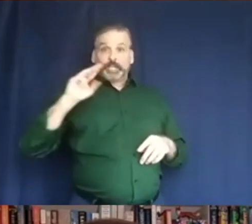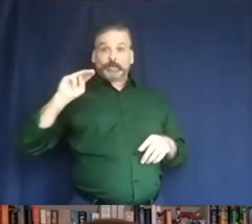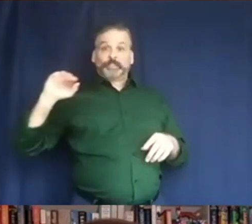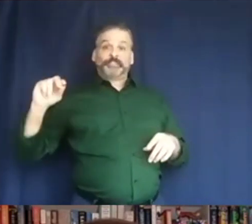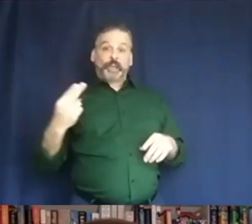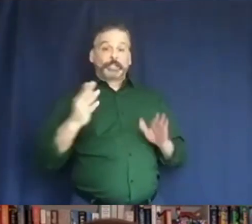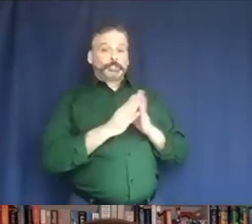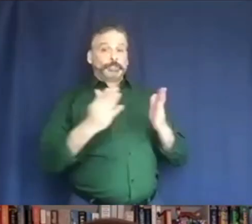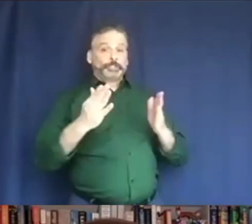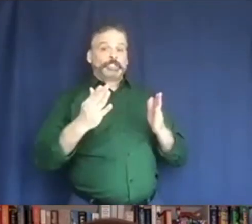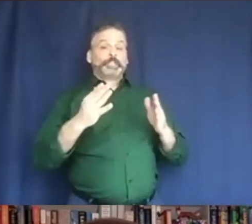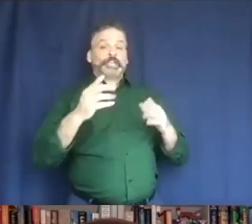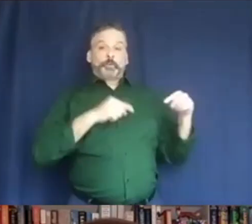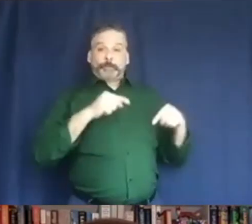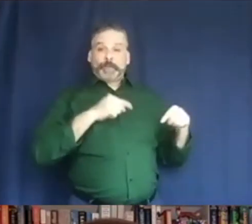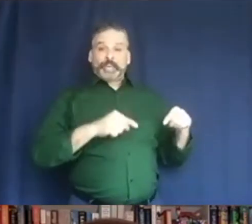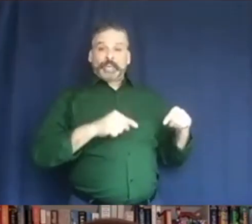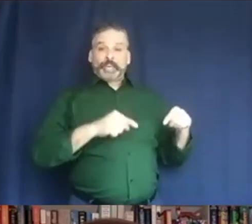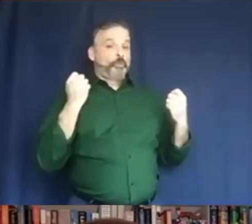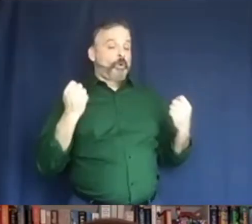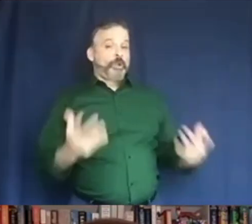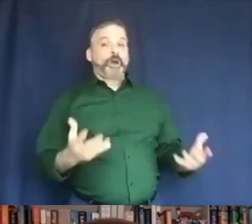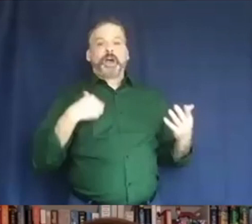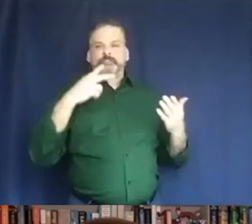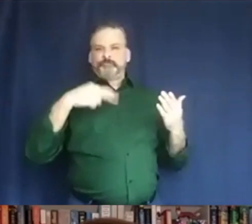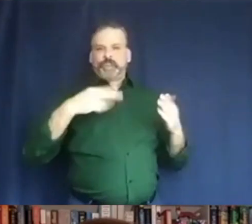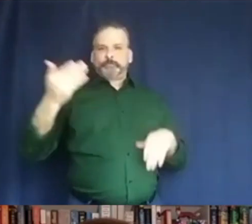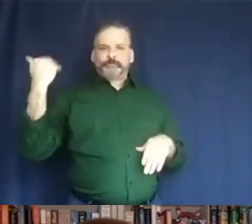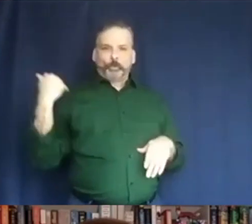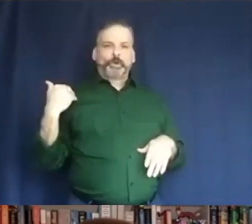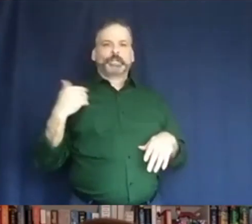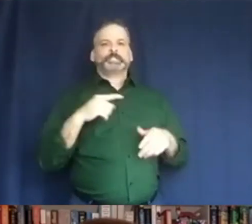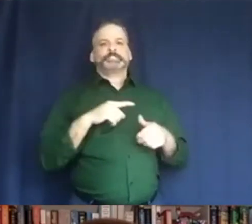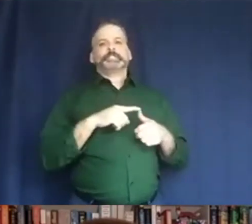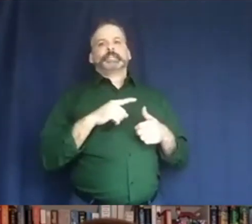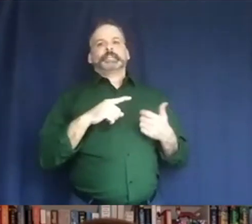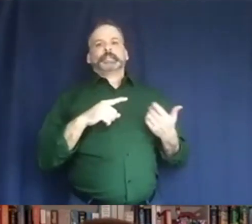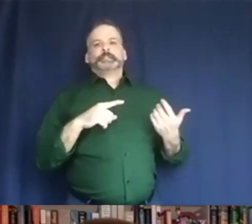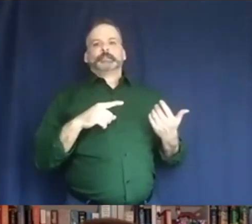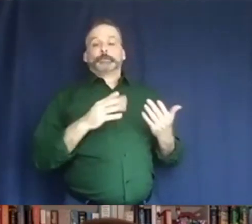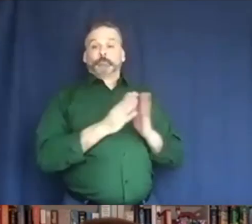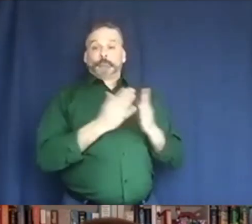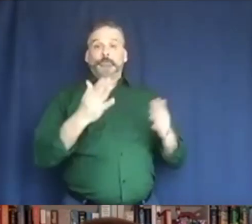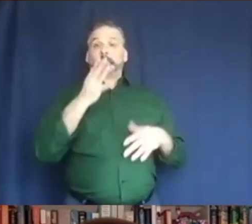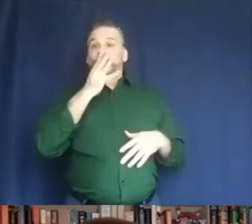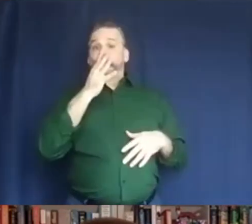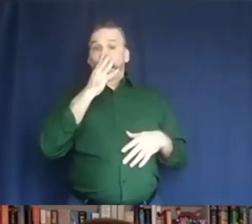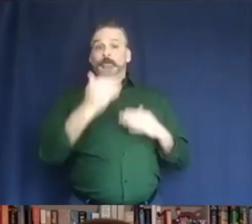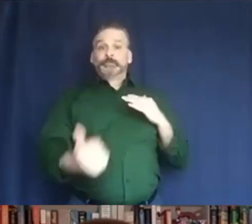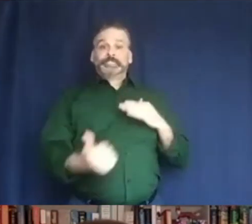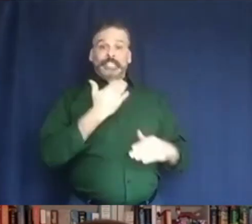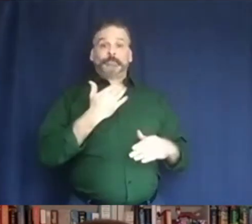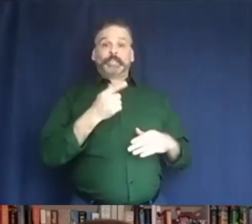to a whole bunch of stuff which I had read before, which was this book that my mom had sent me,